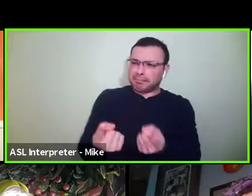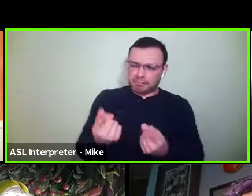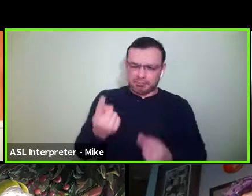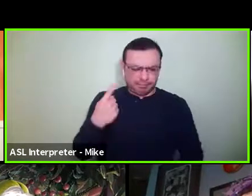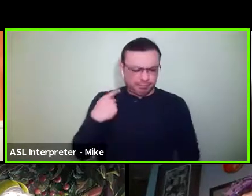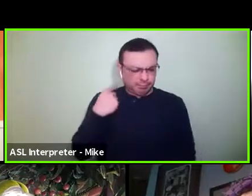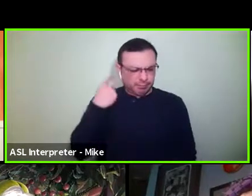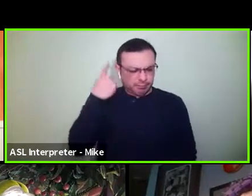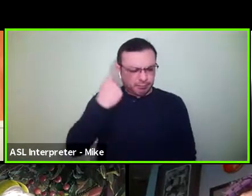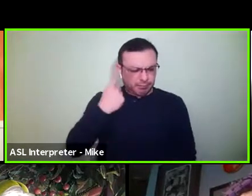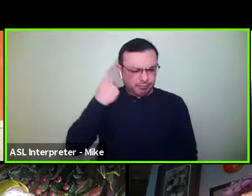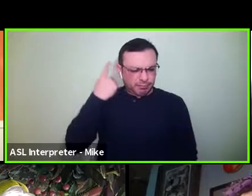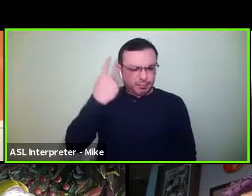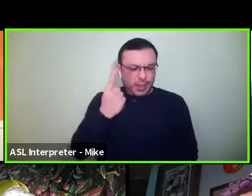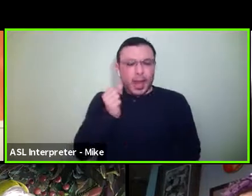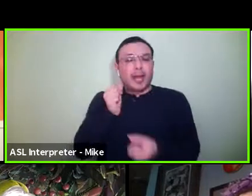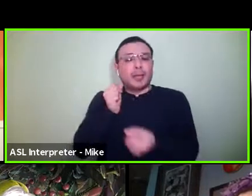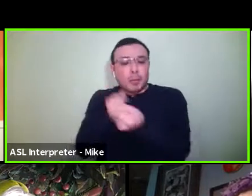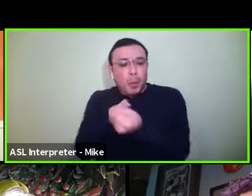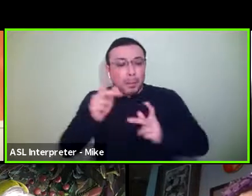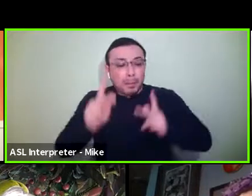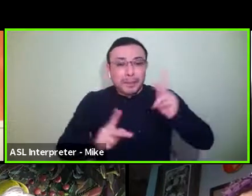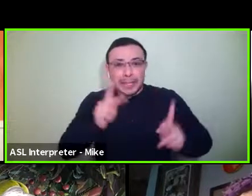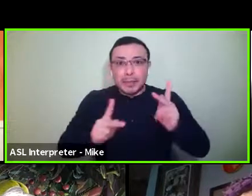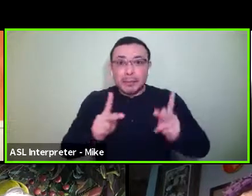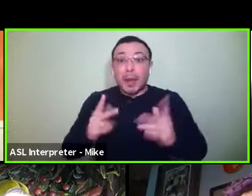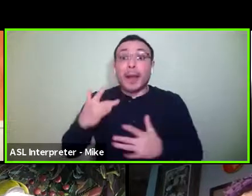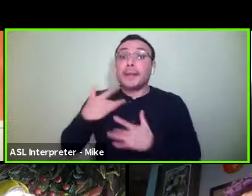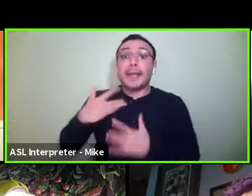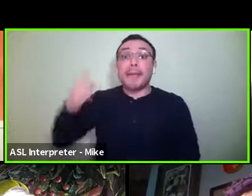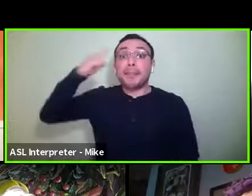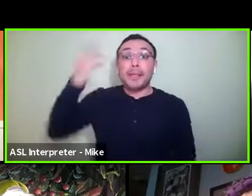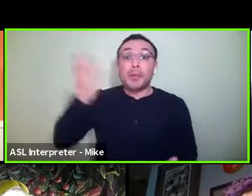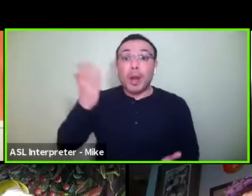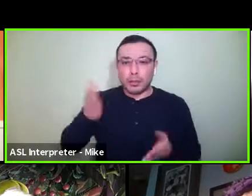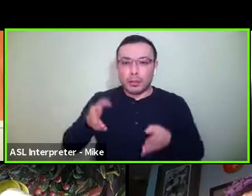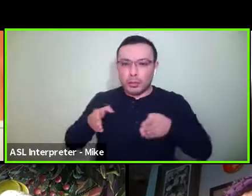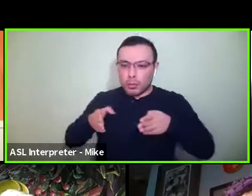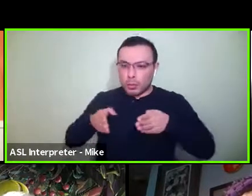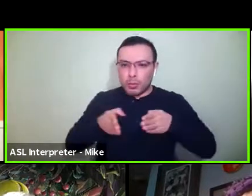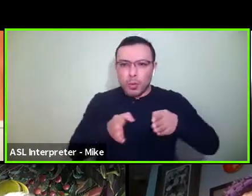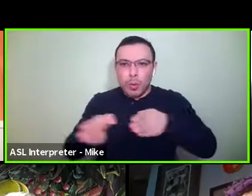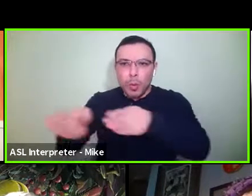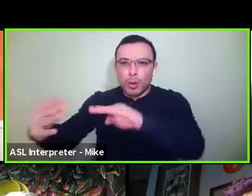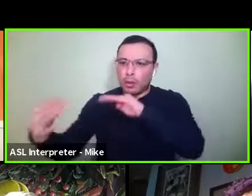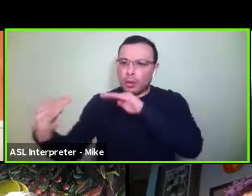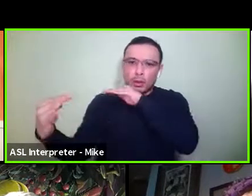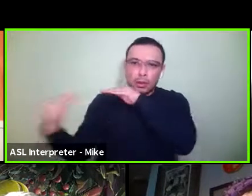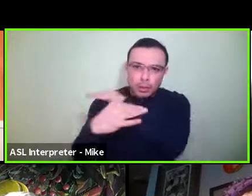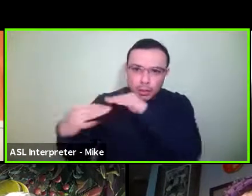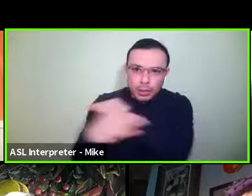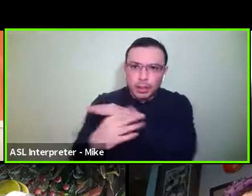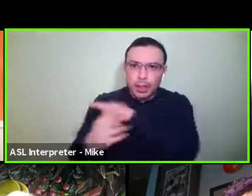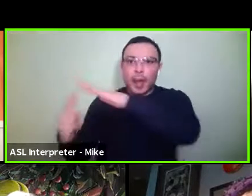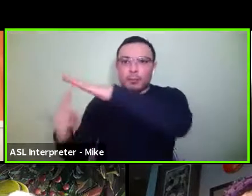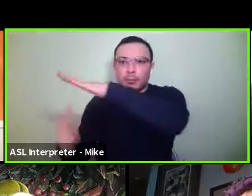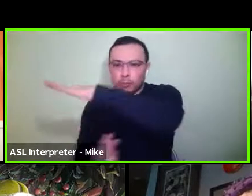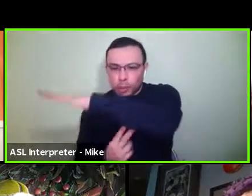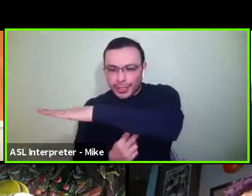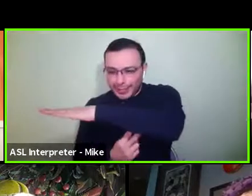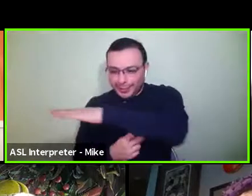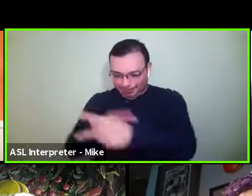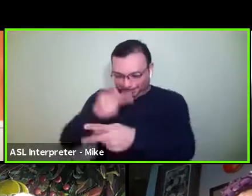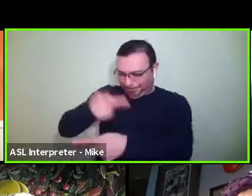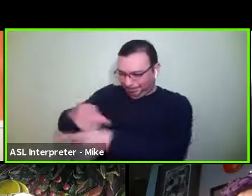to roads and bridges when, if you don't provide infrastructure for caring for actual humans,